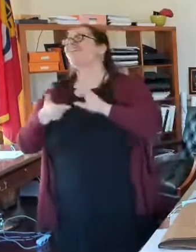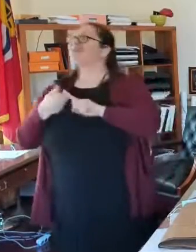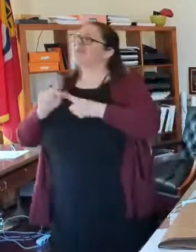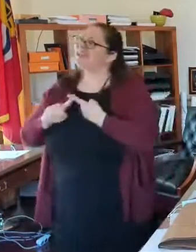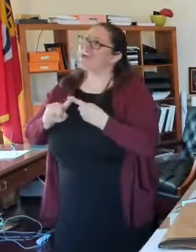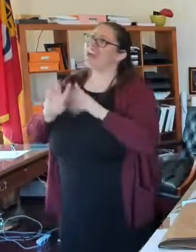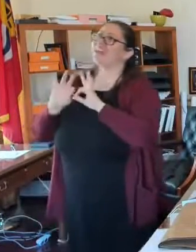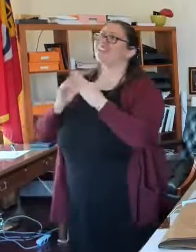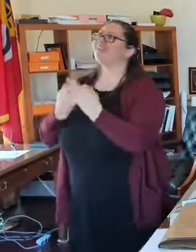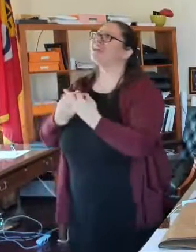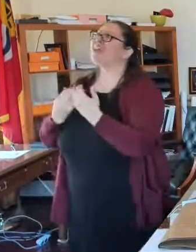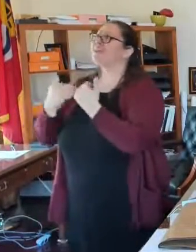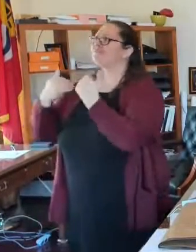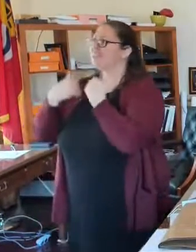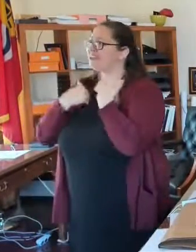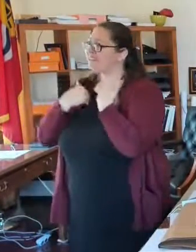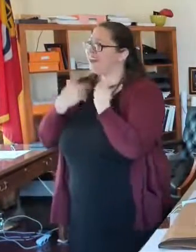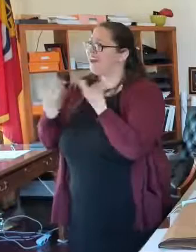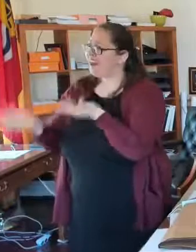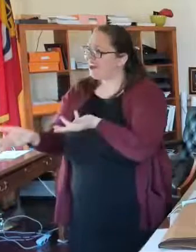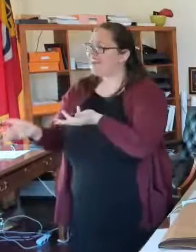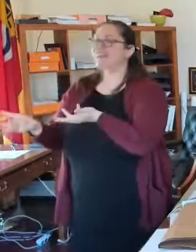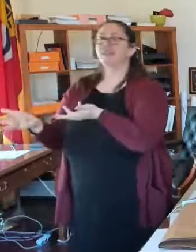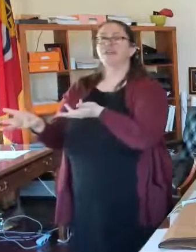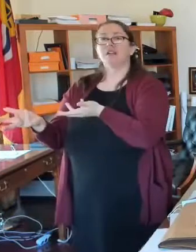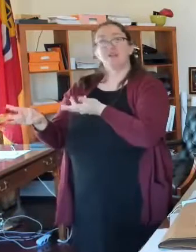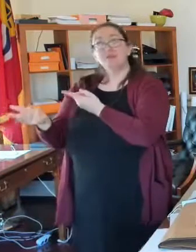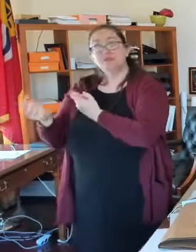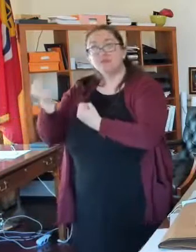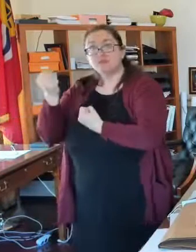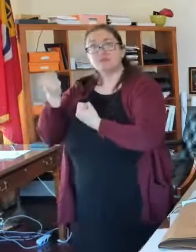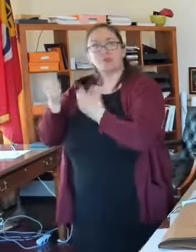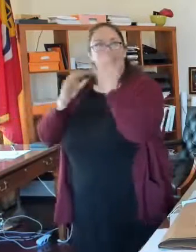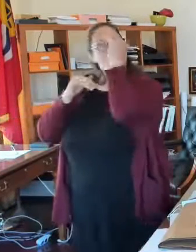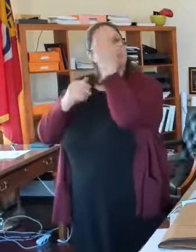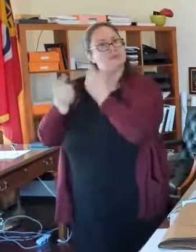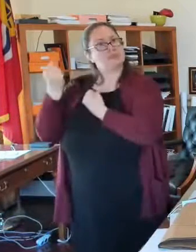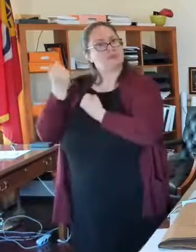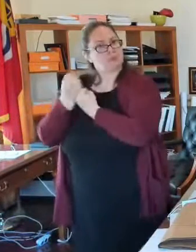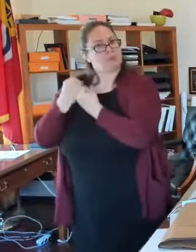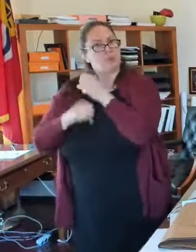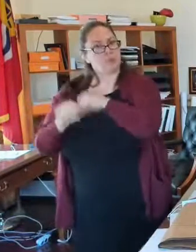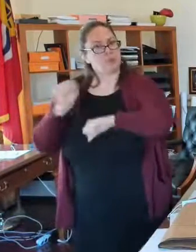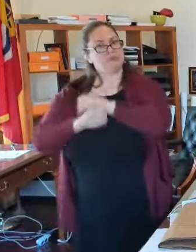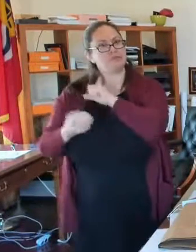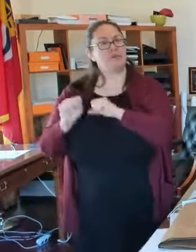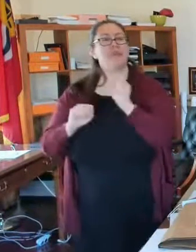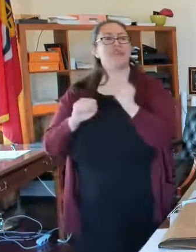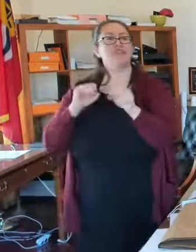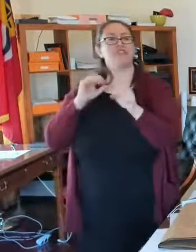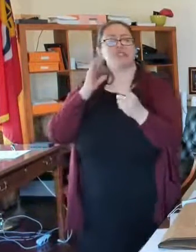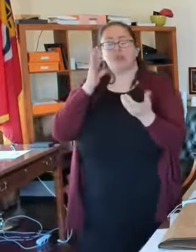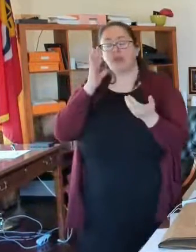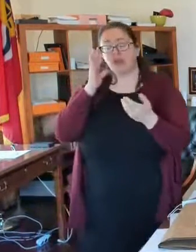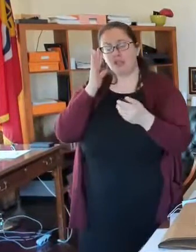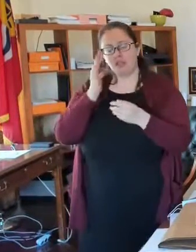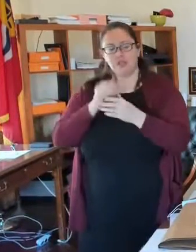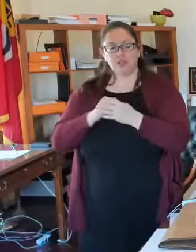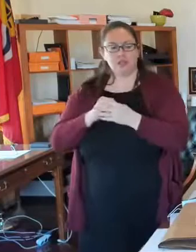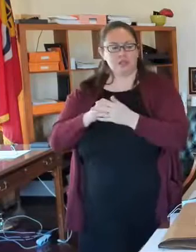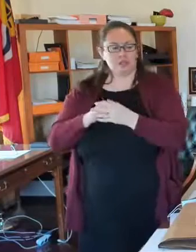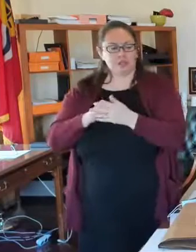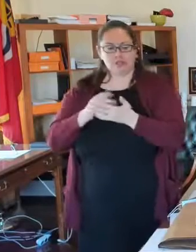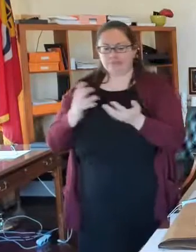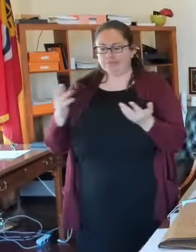and family that we have who are hopefully supporting one another. But you know, we have